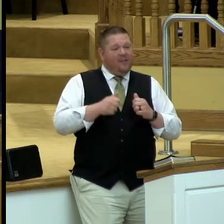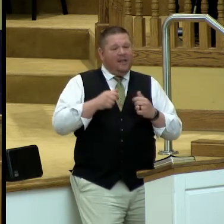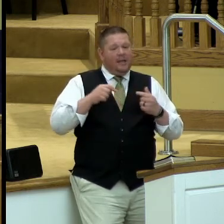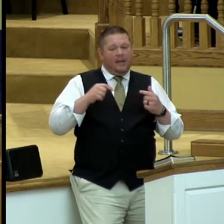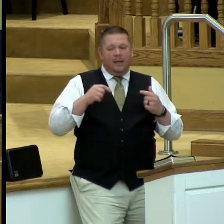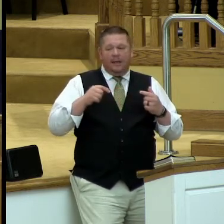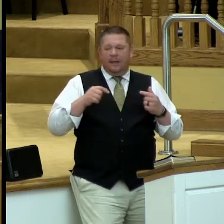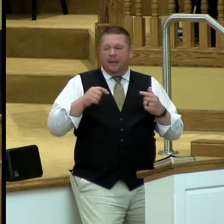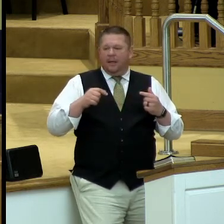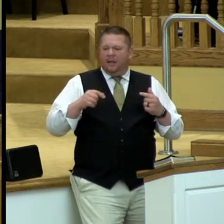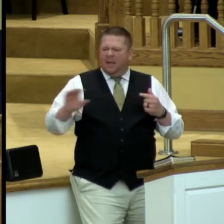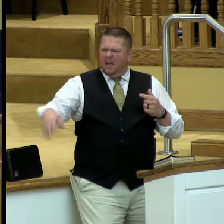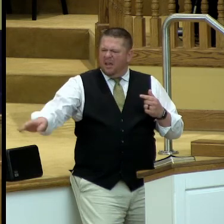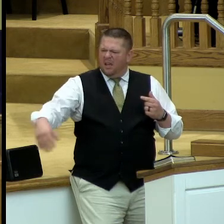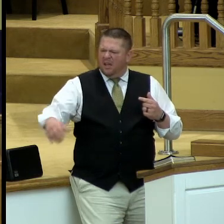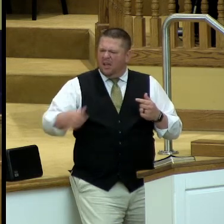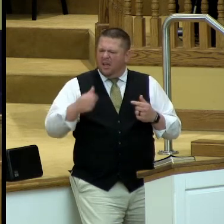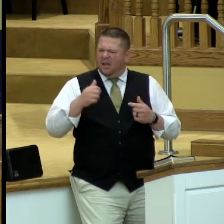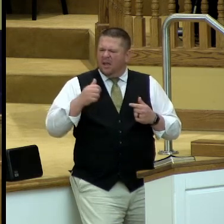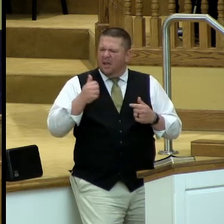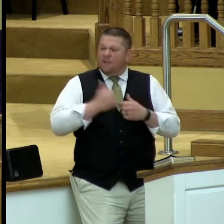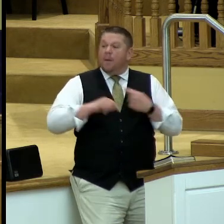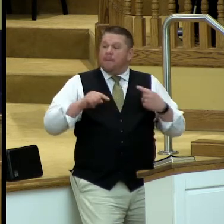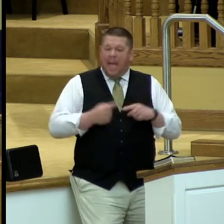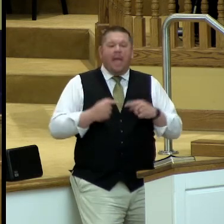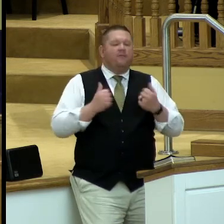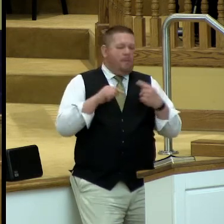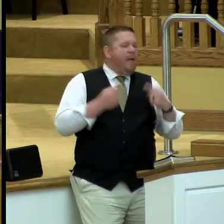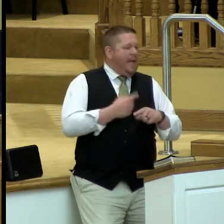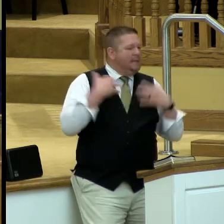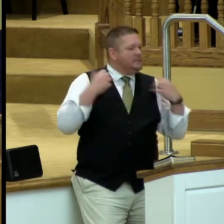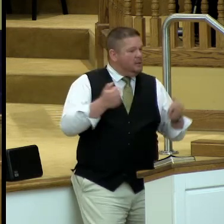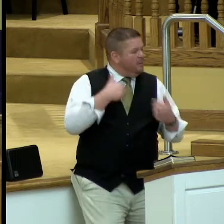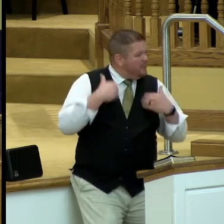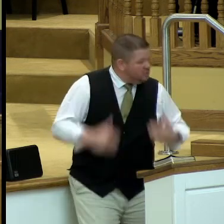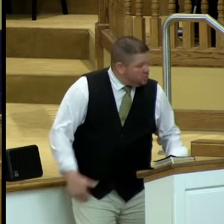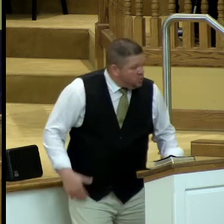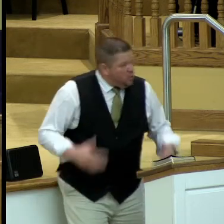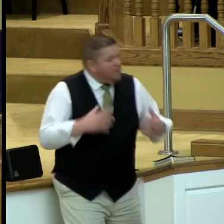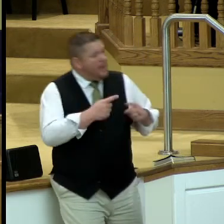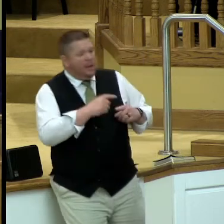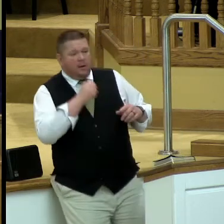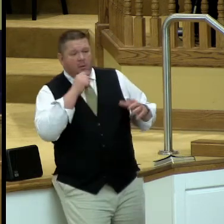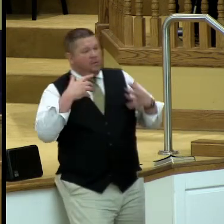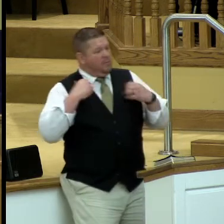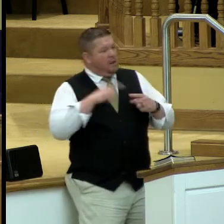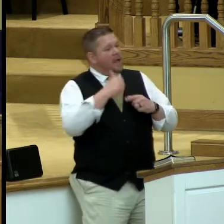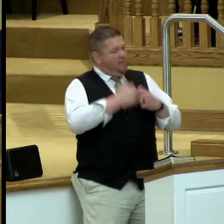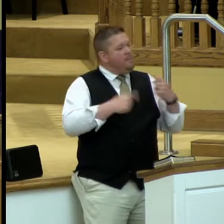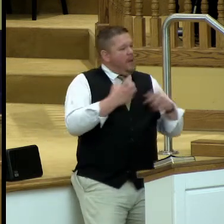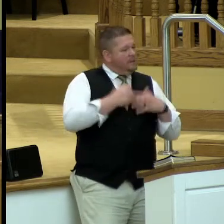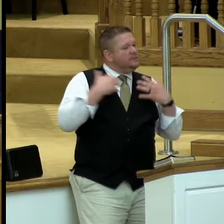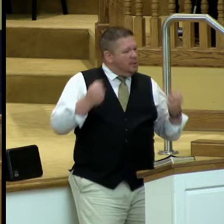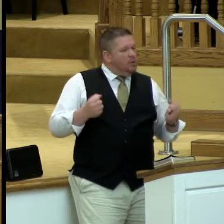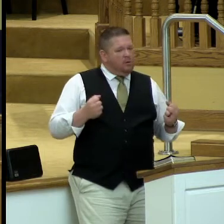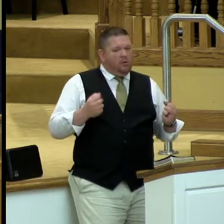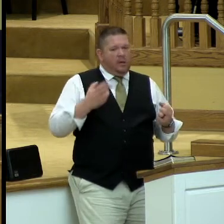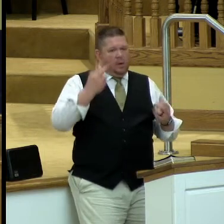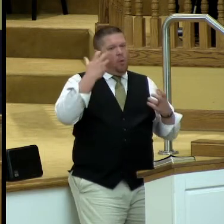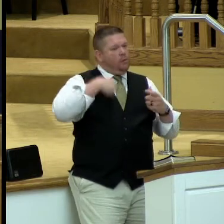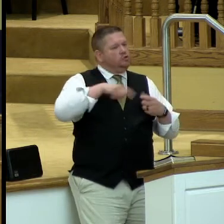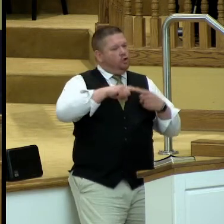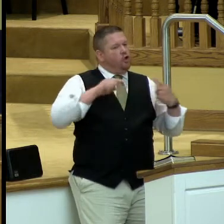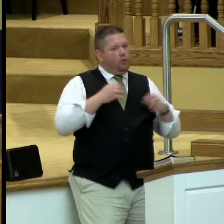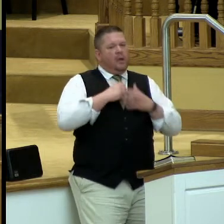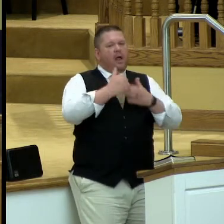gets healed. Every pain. Yeah, I say even physical pains, yes, not all the time. Sometimes he's like, he wants you to